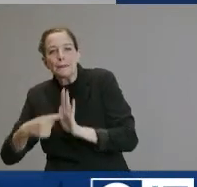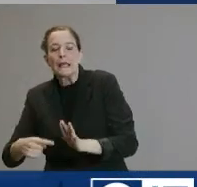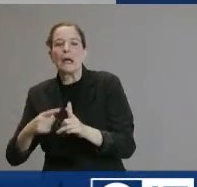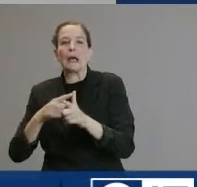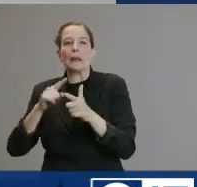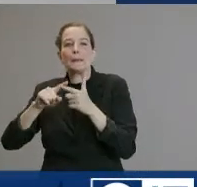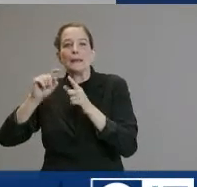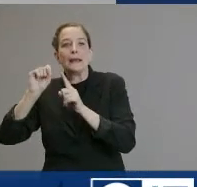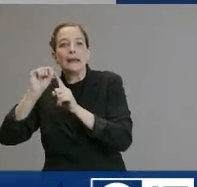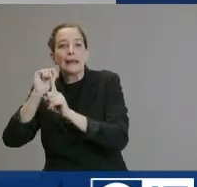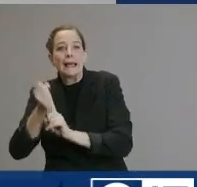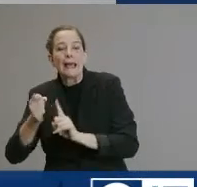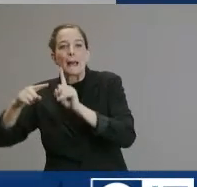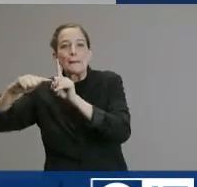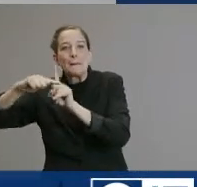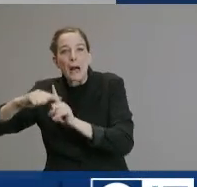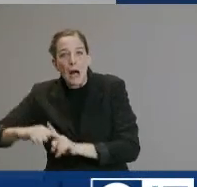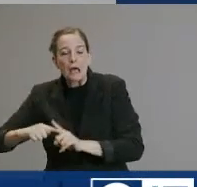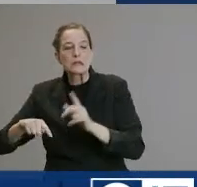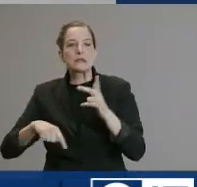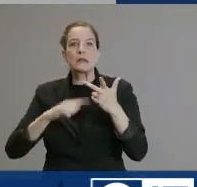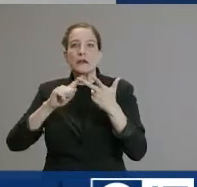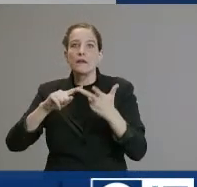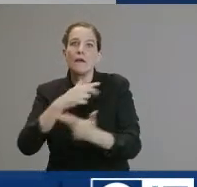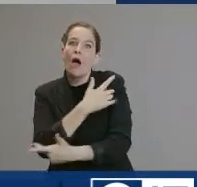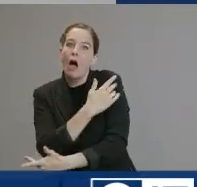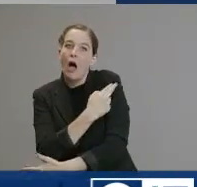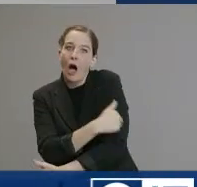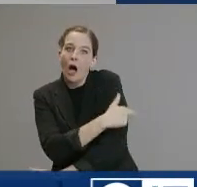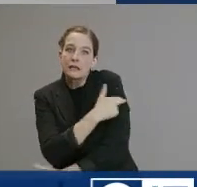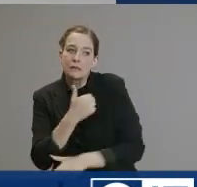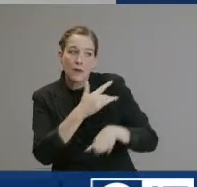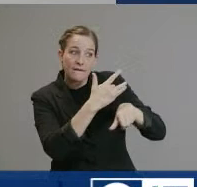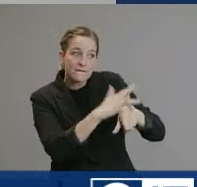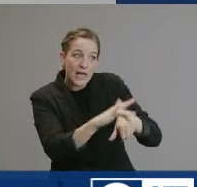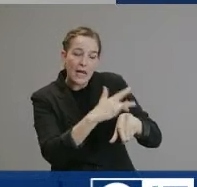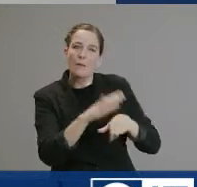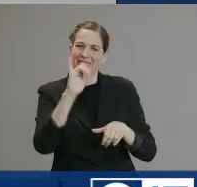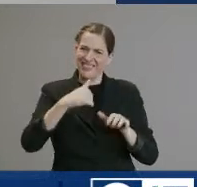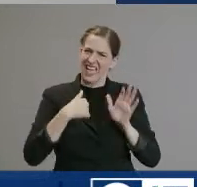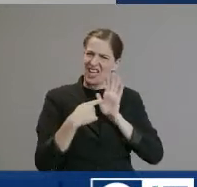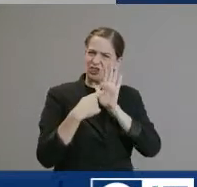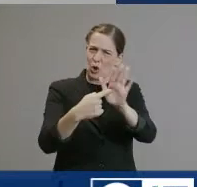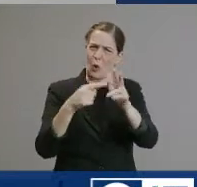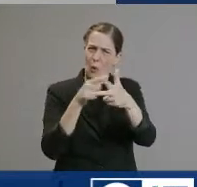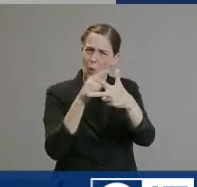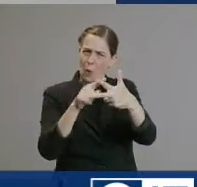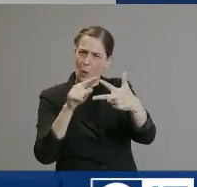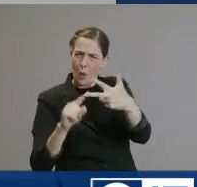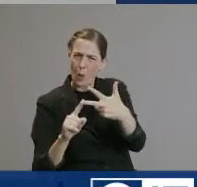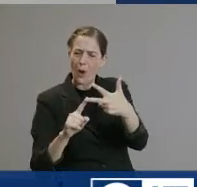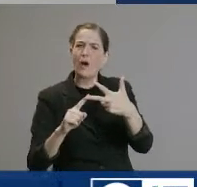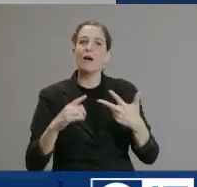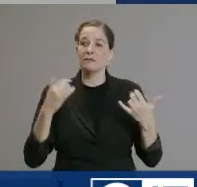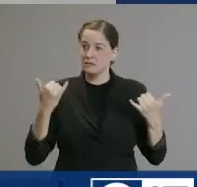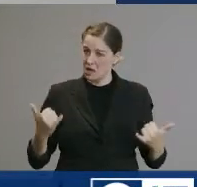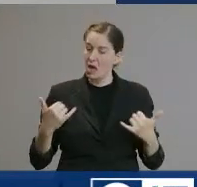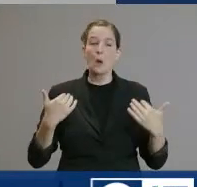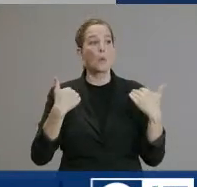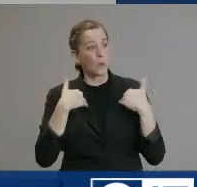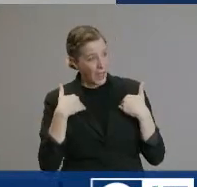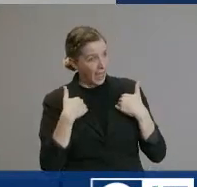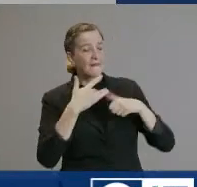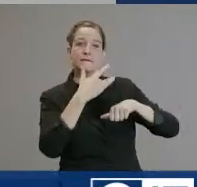hospital capacity, and we have not tapped our surge resources or field hospitals. So we want to continue